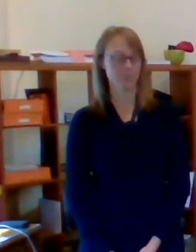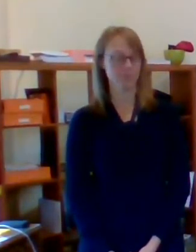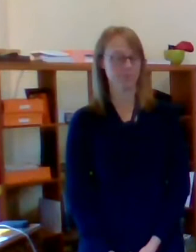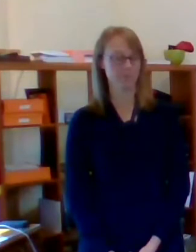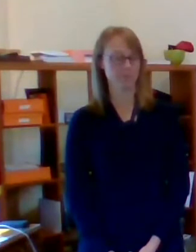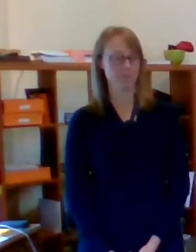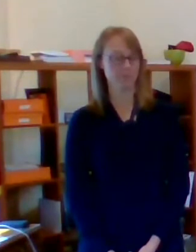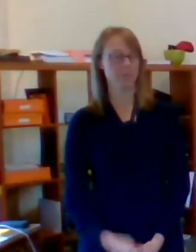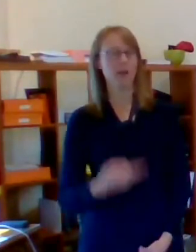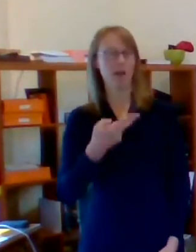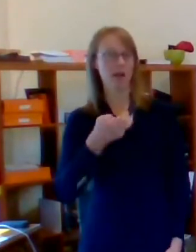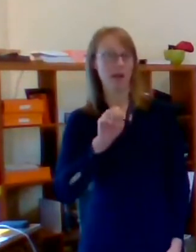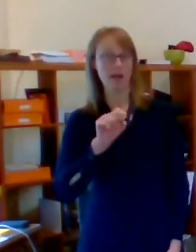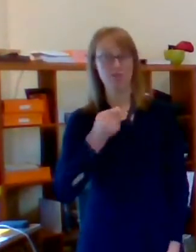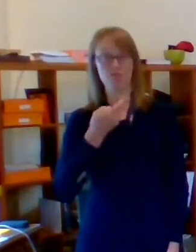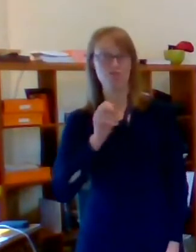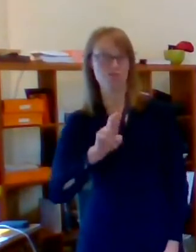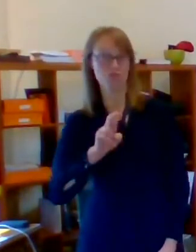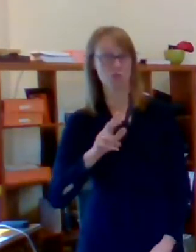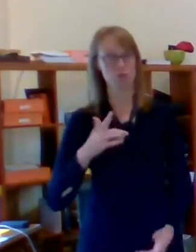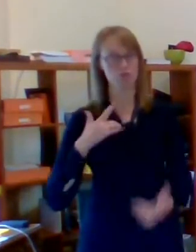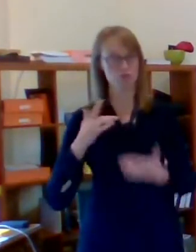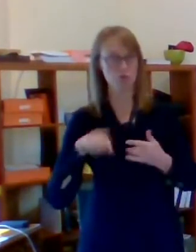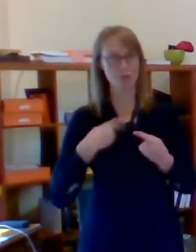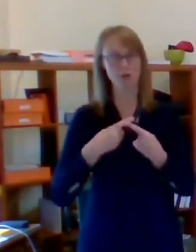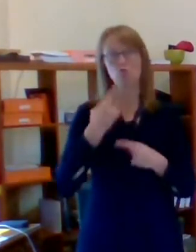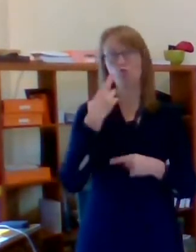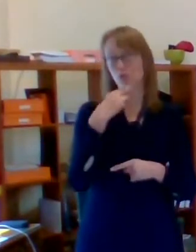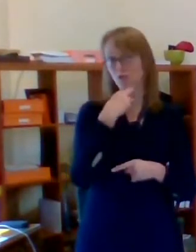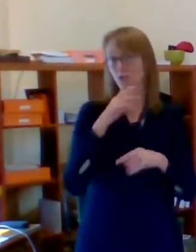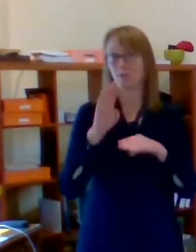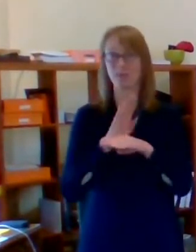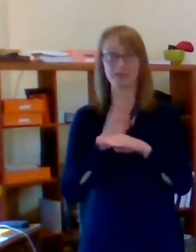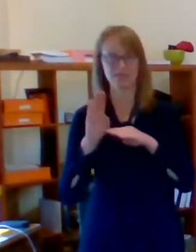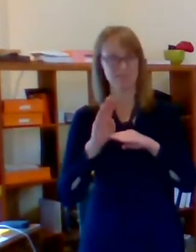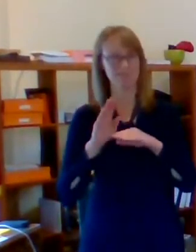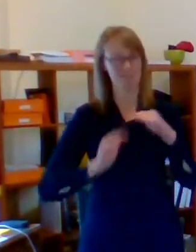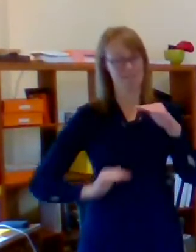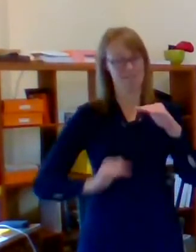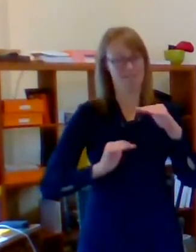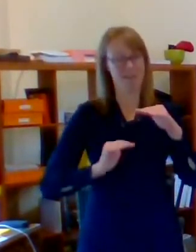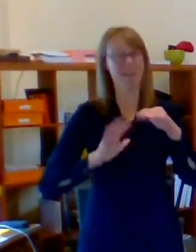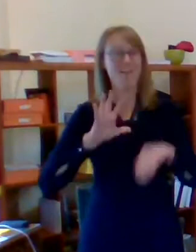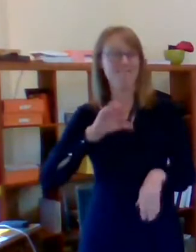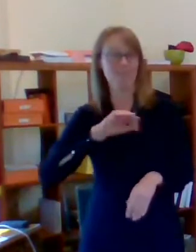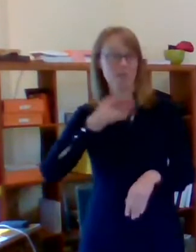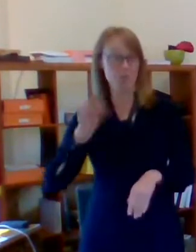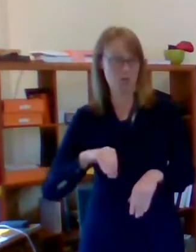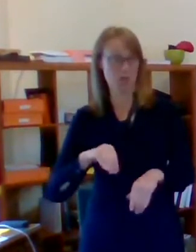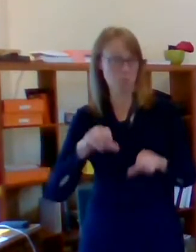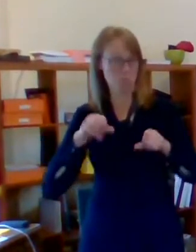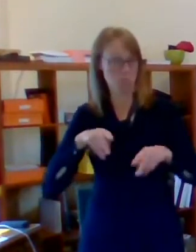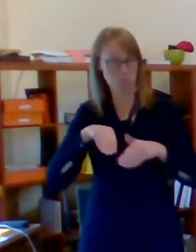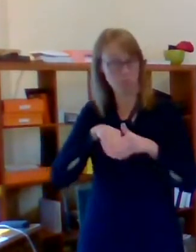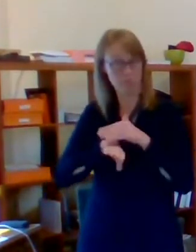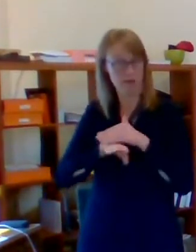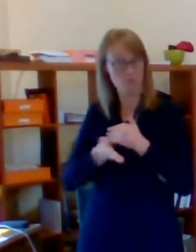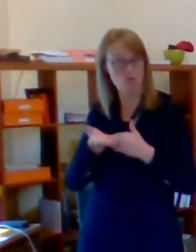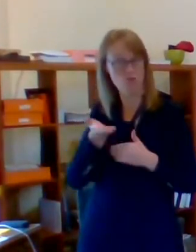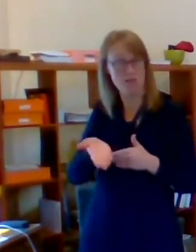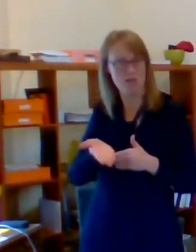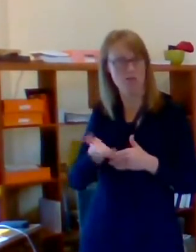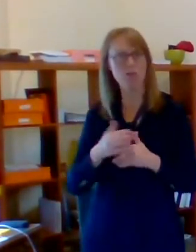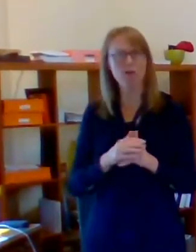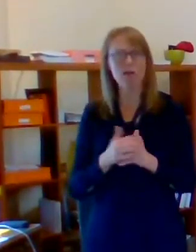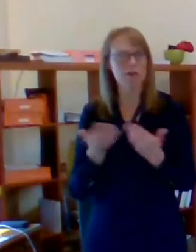impacted by the 50% capacity headed into winter, what the city's advice, ways the city can work with them to try and